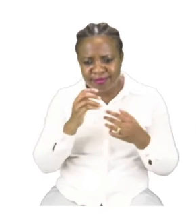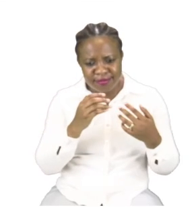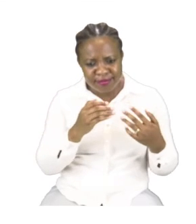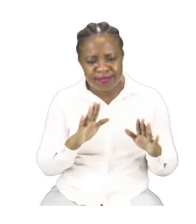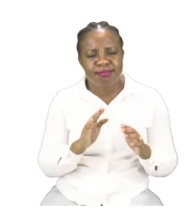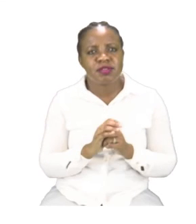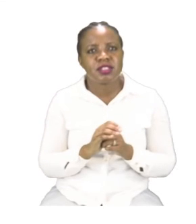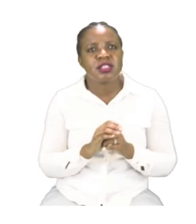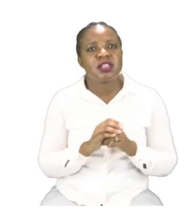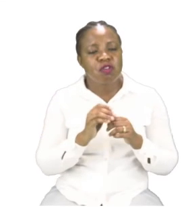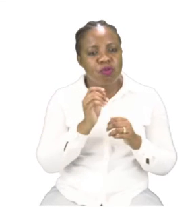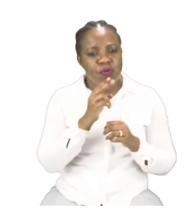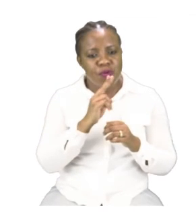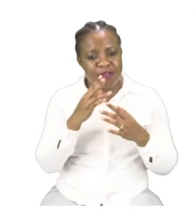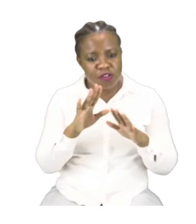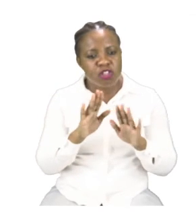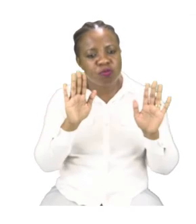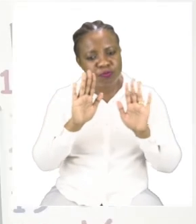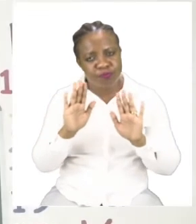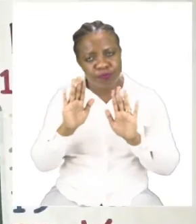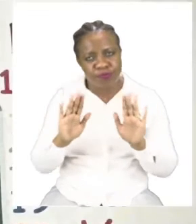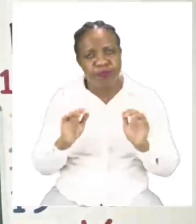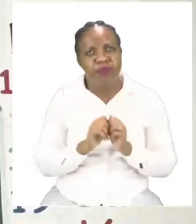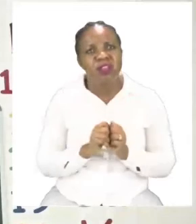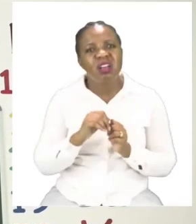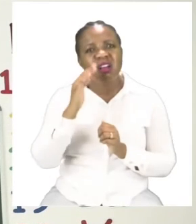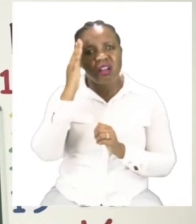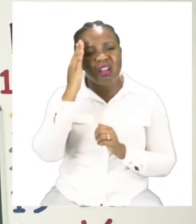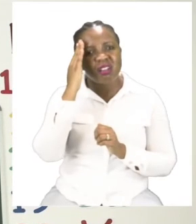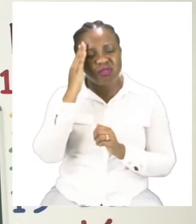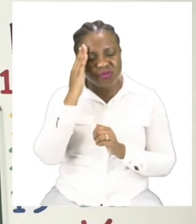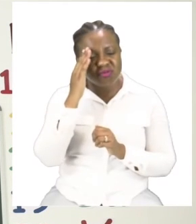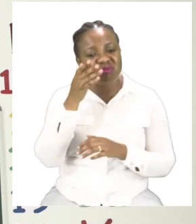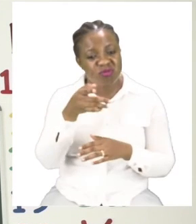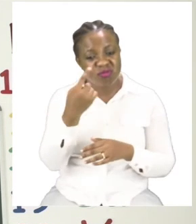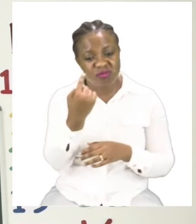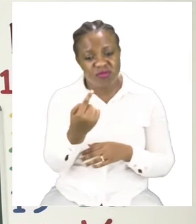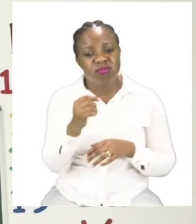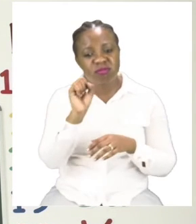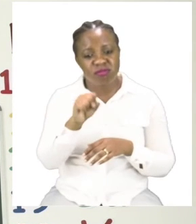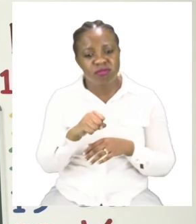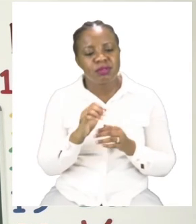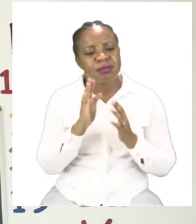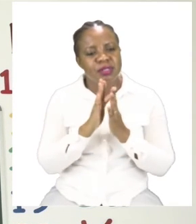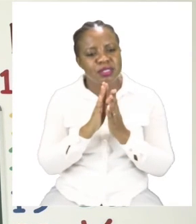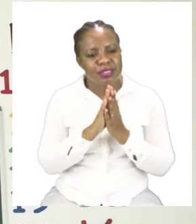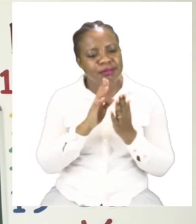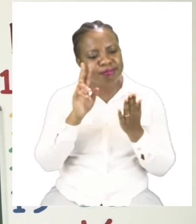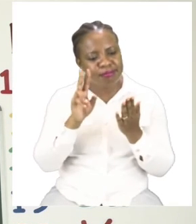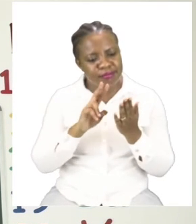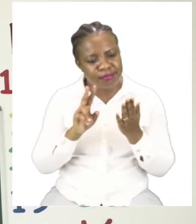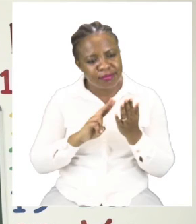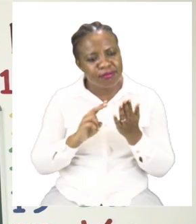sure you can do by yourselves. Make sure you take your time and that you read each sum correctly.